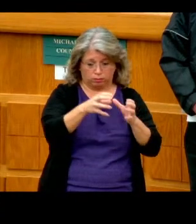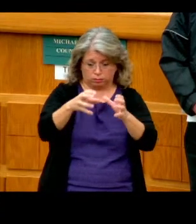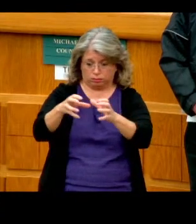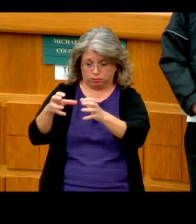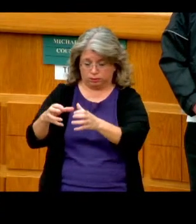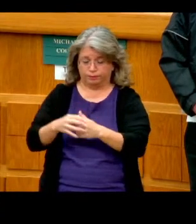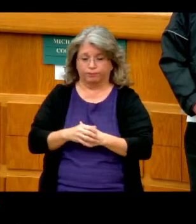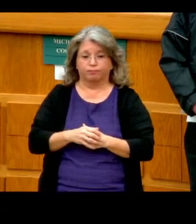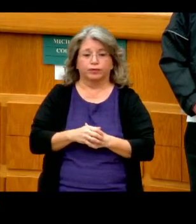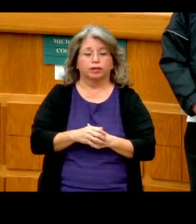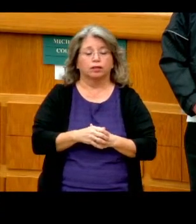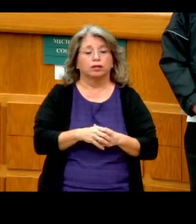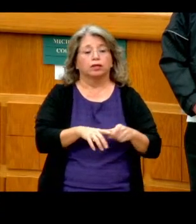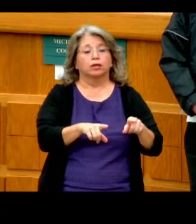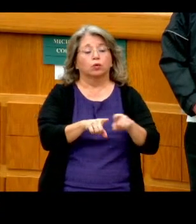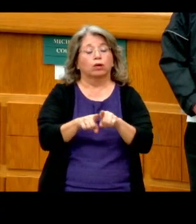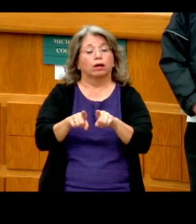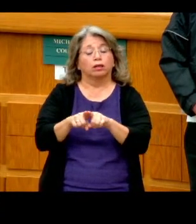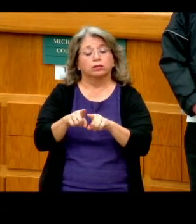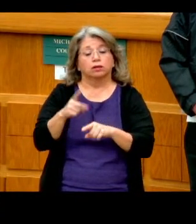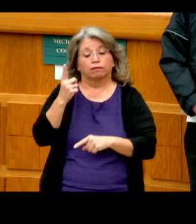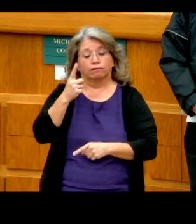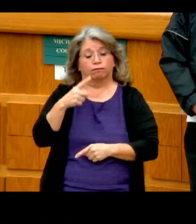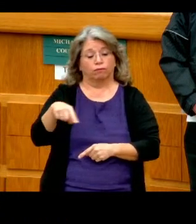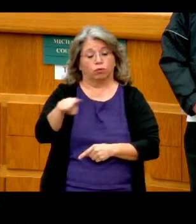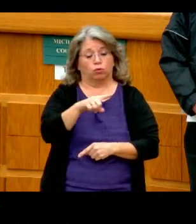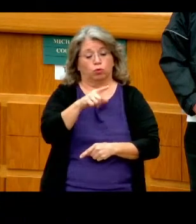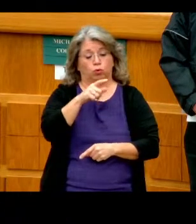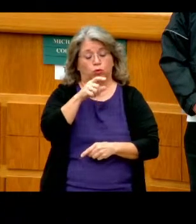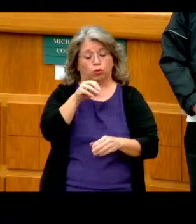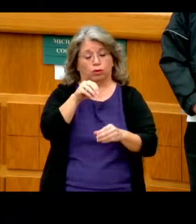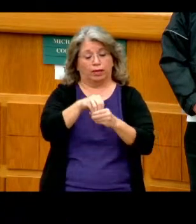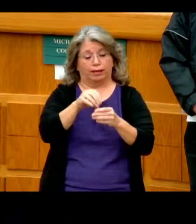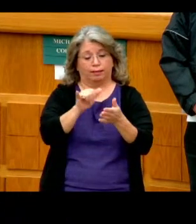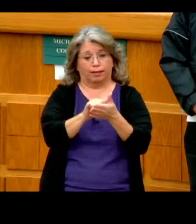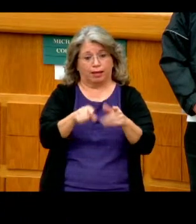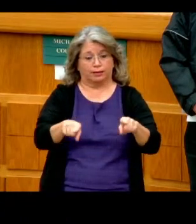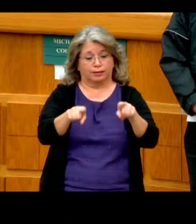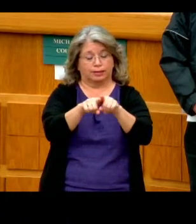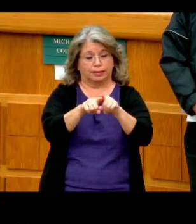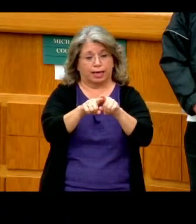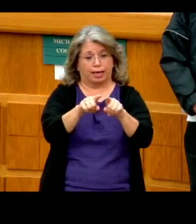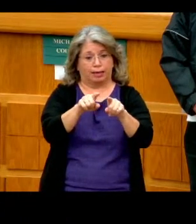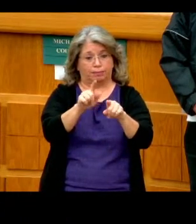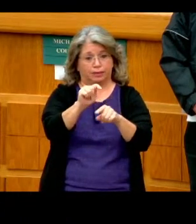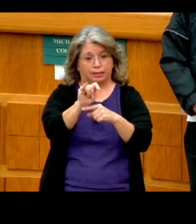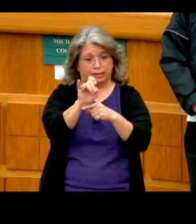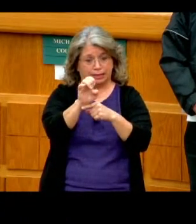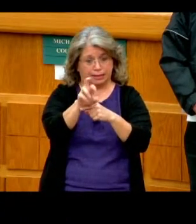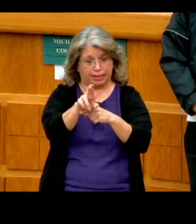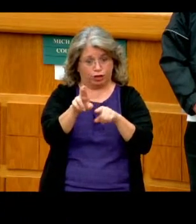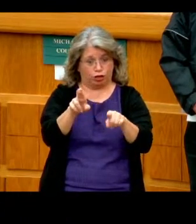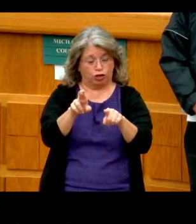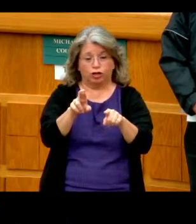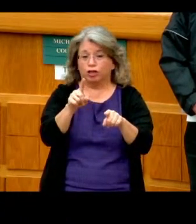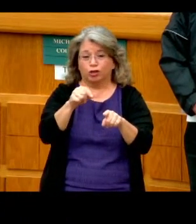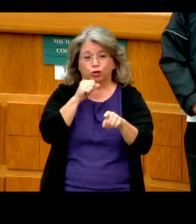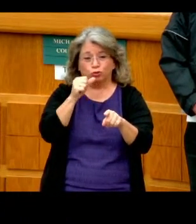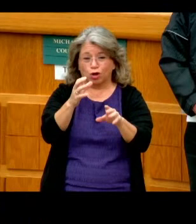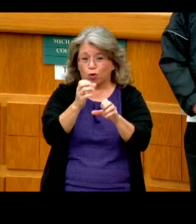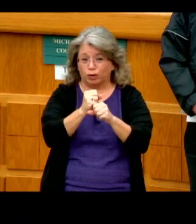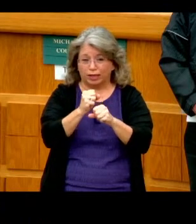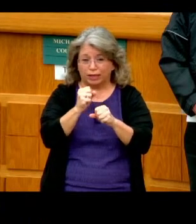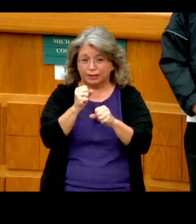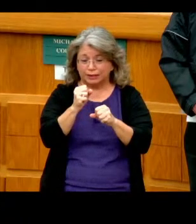to, for those that, who belong within this same tier and are not receiving services, to register and put themselves